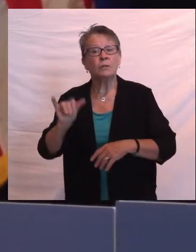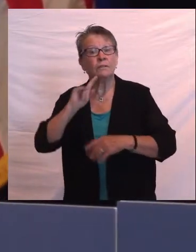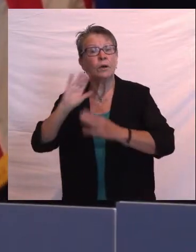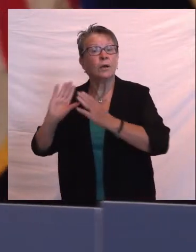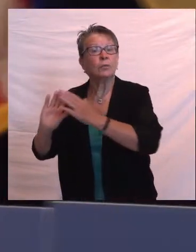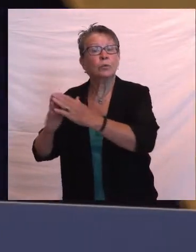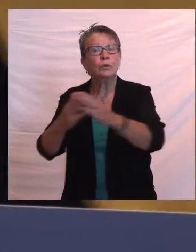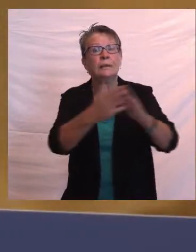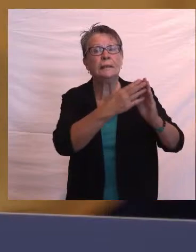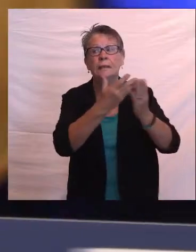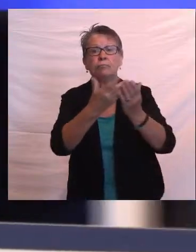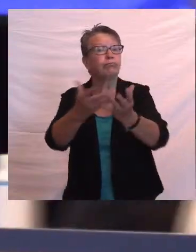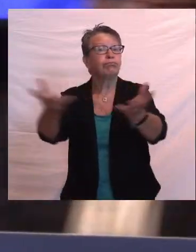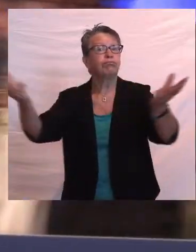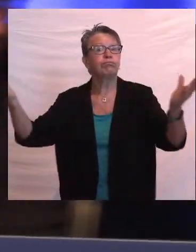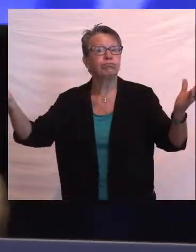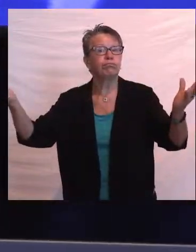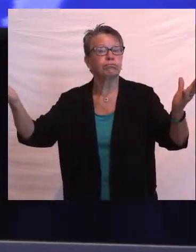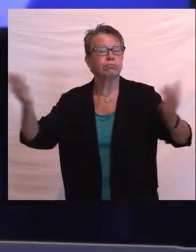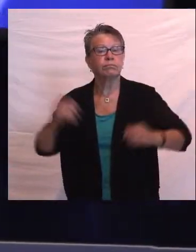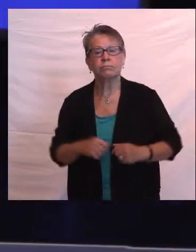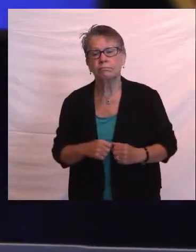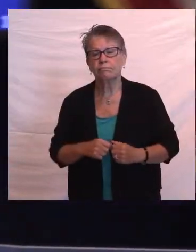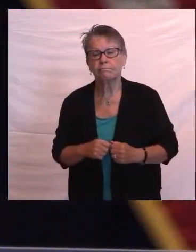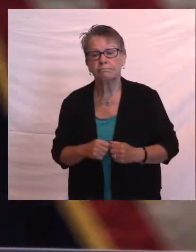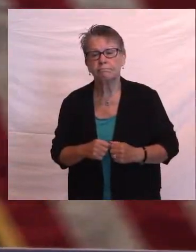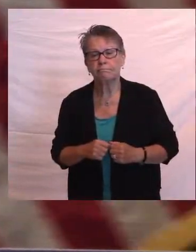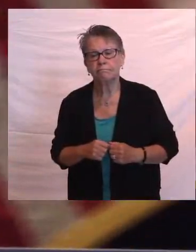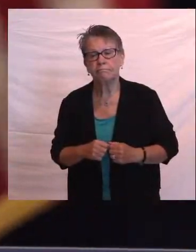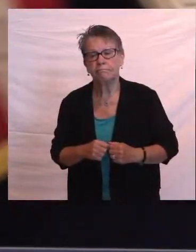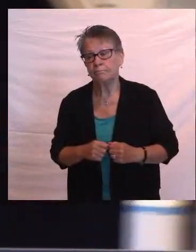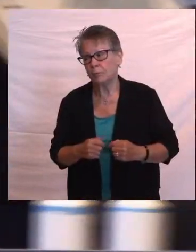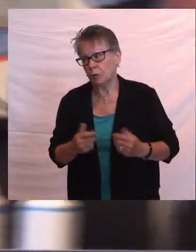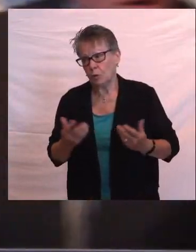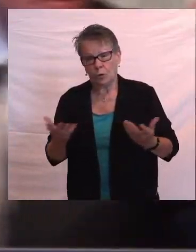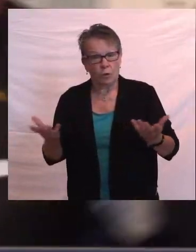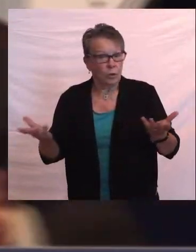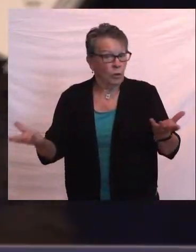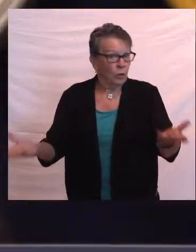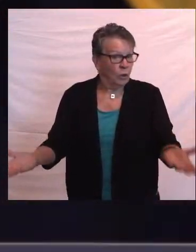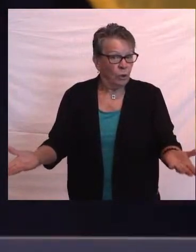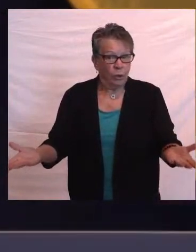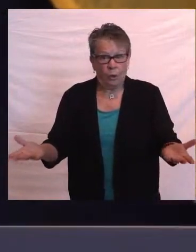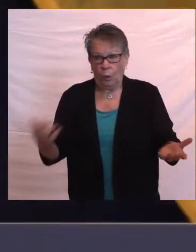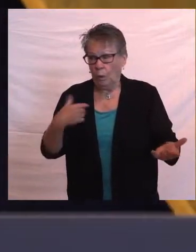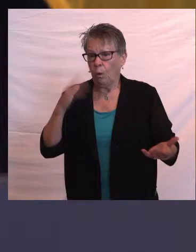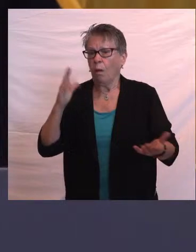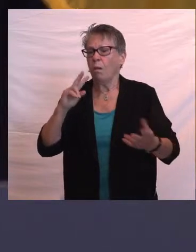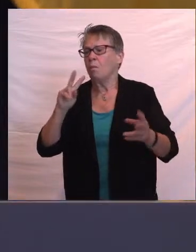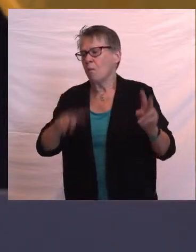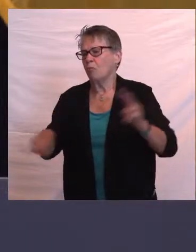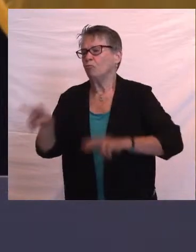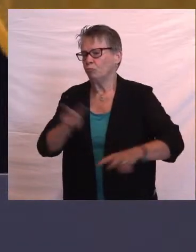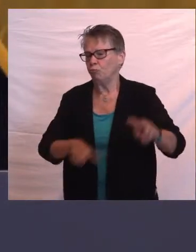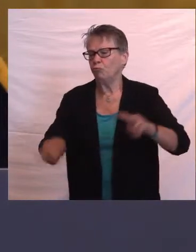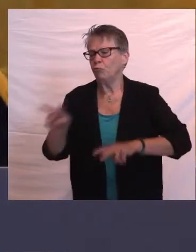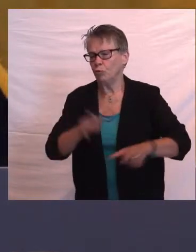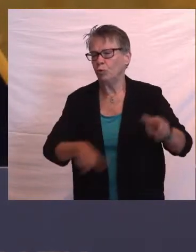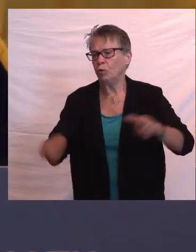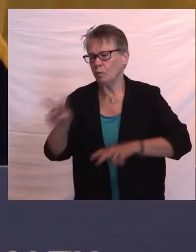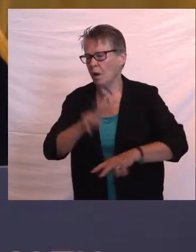Anything you want to add to that, Judy? And again, on the, we're going to monitor, as you can imagine, Judy said something on